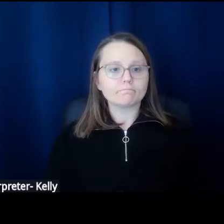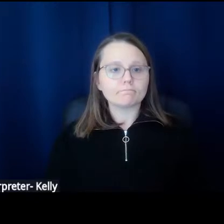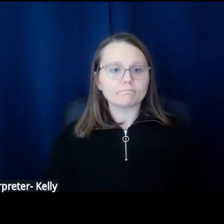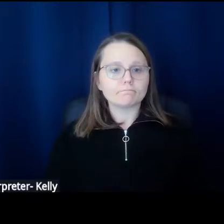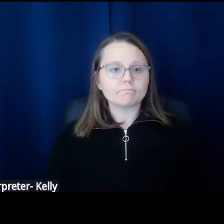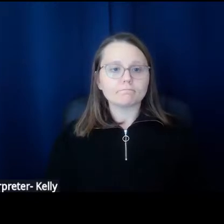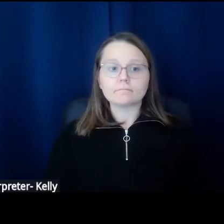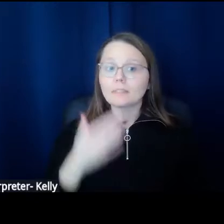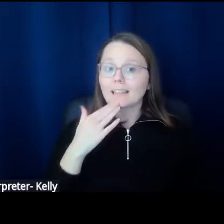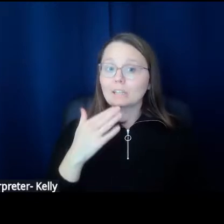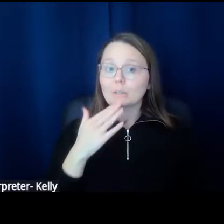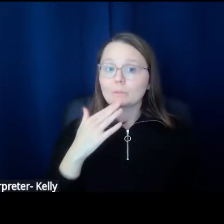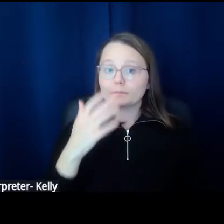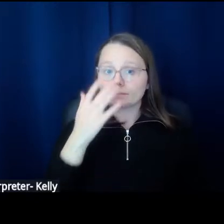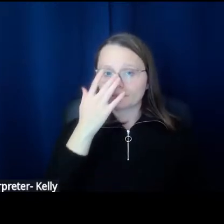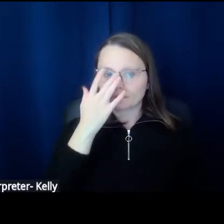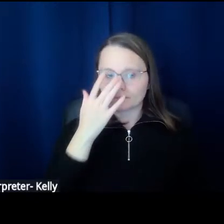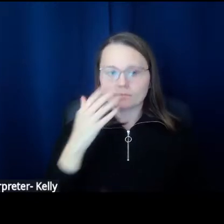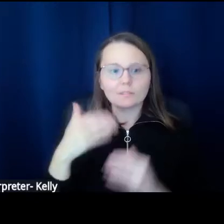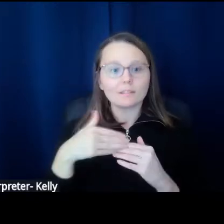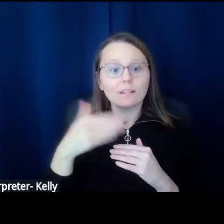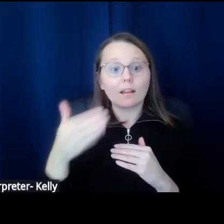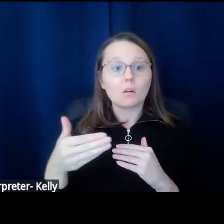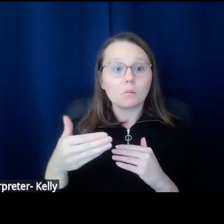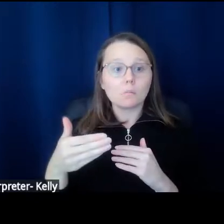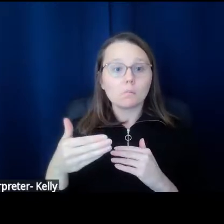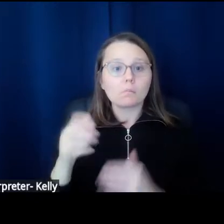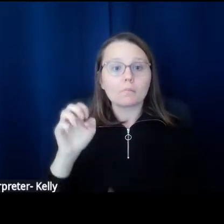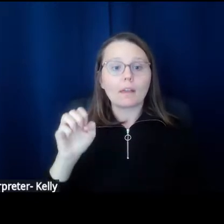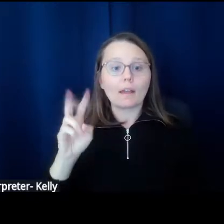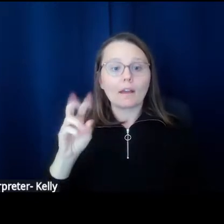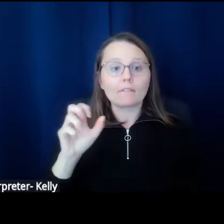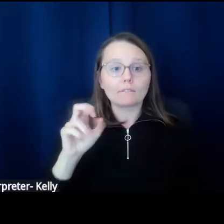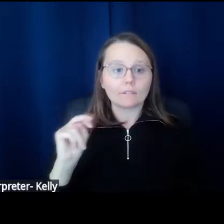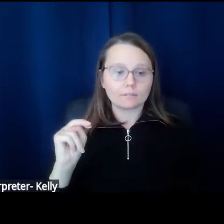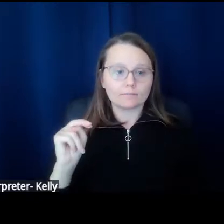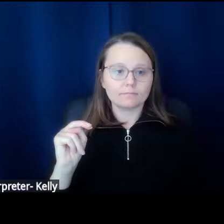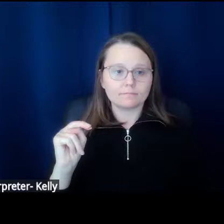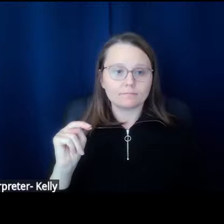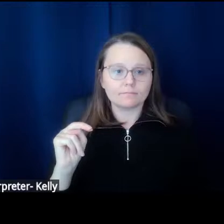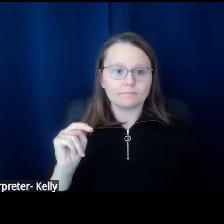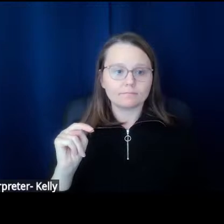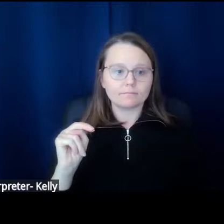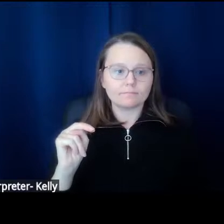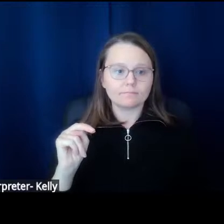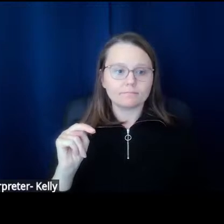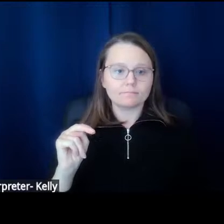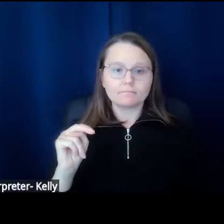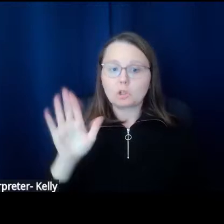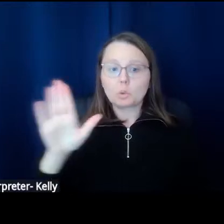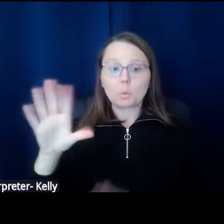Thank you. Next, we have Evan to give us her story.